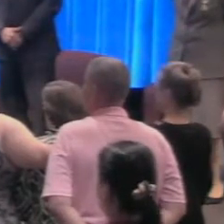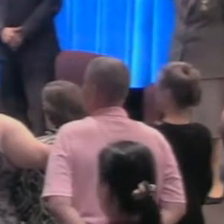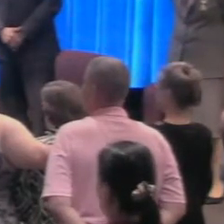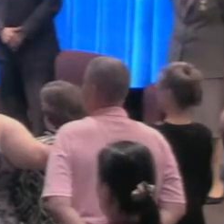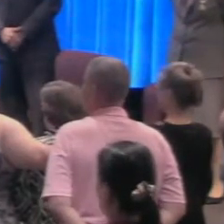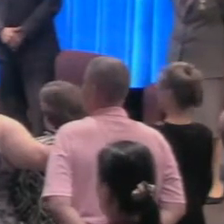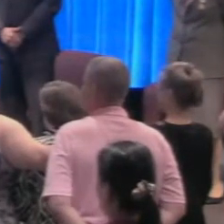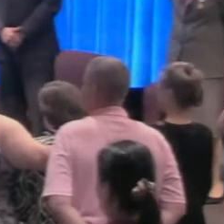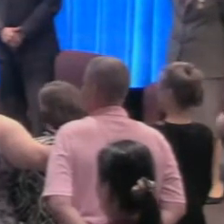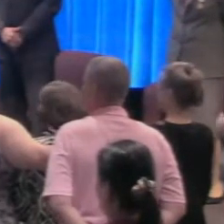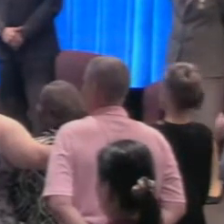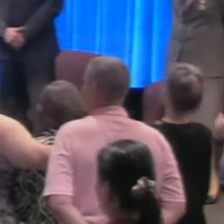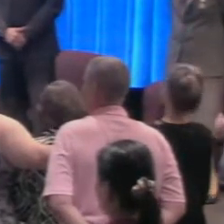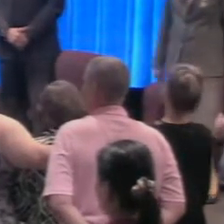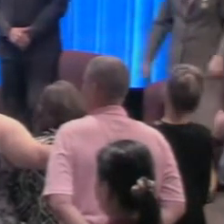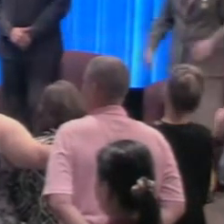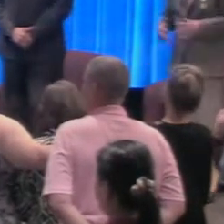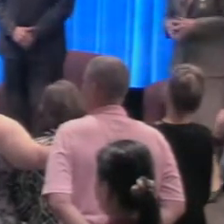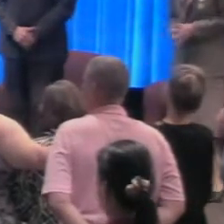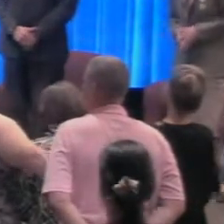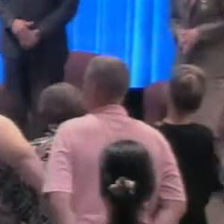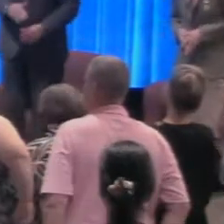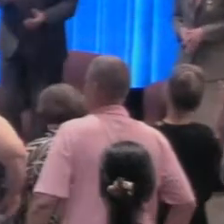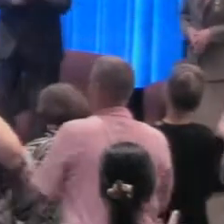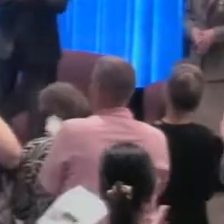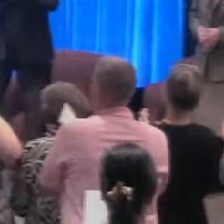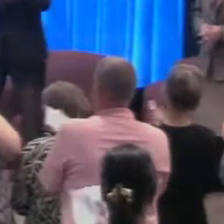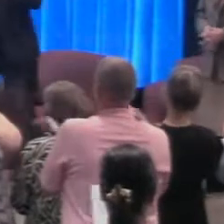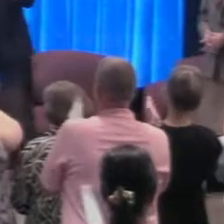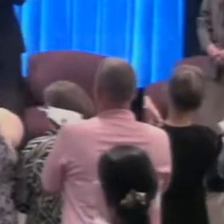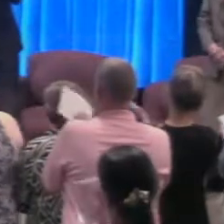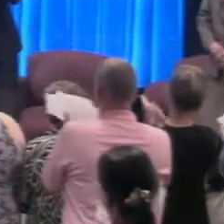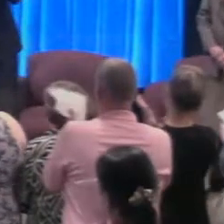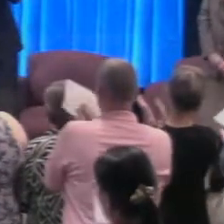Force retired. Thank you very much, ma'am.